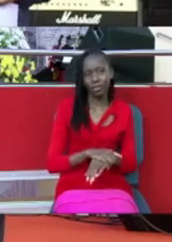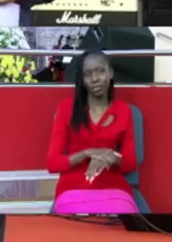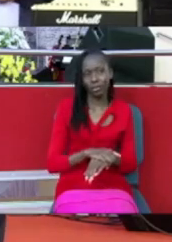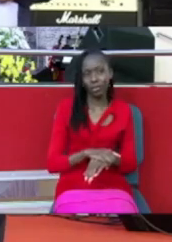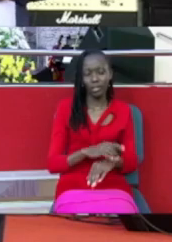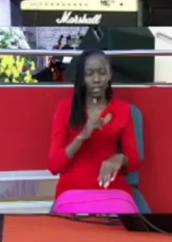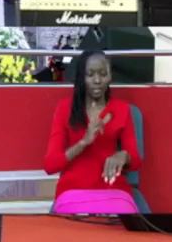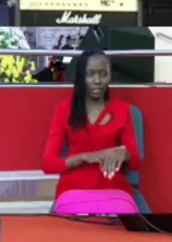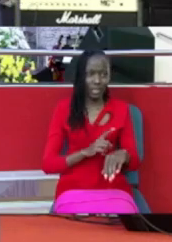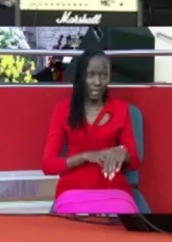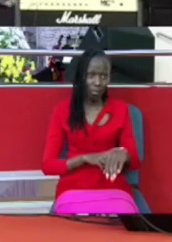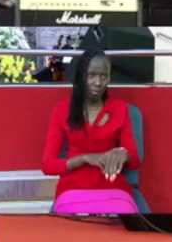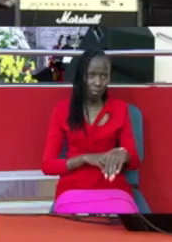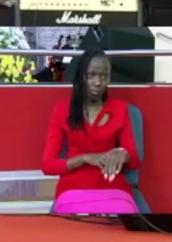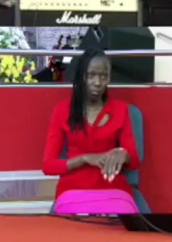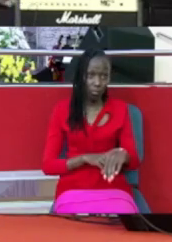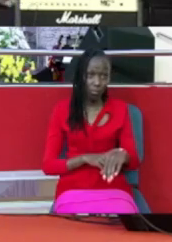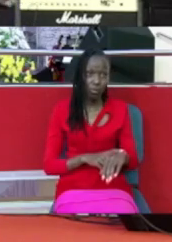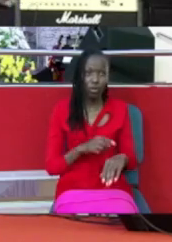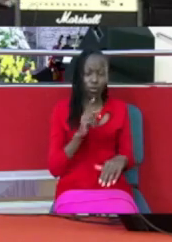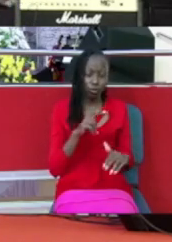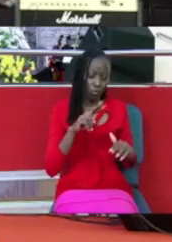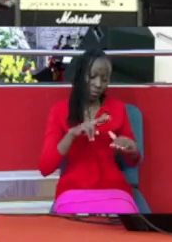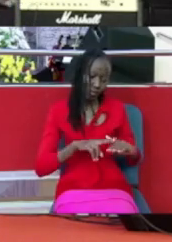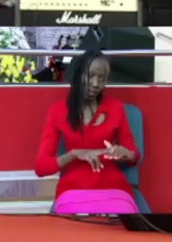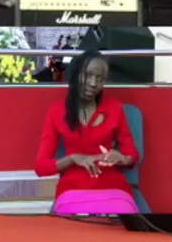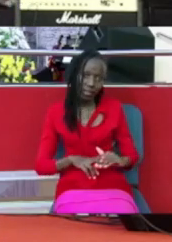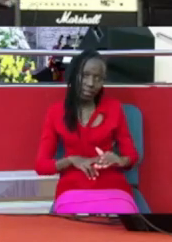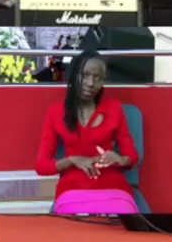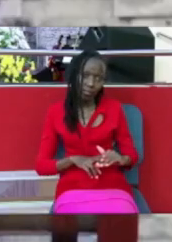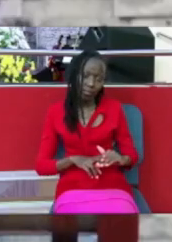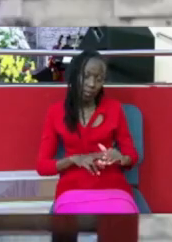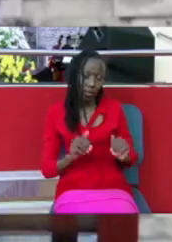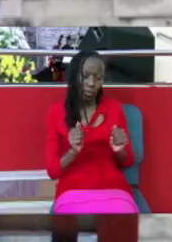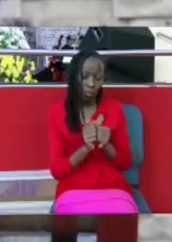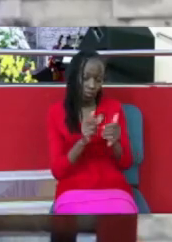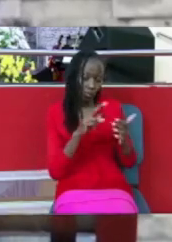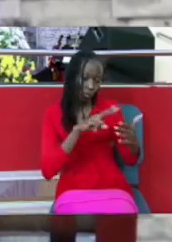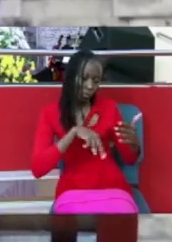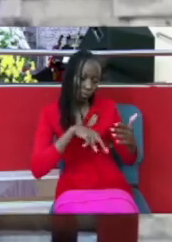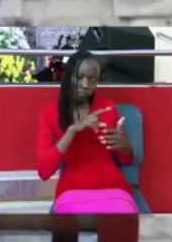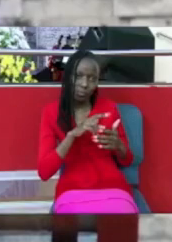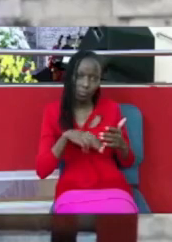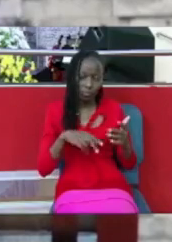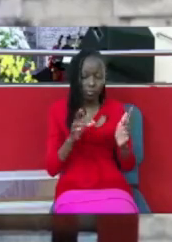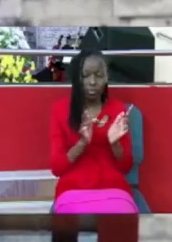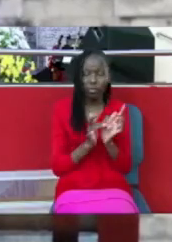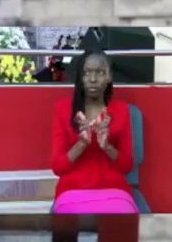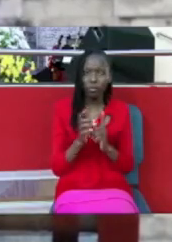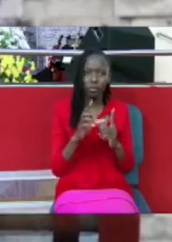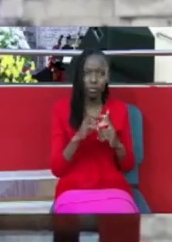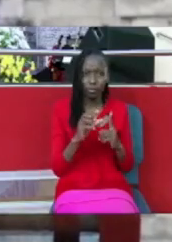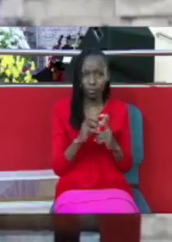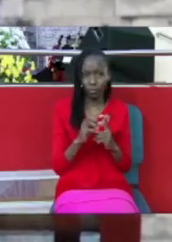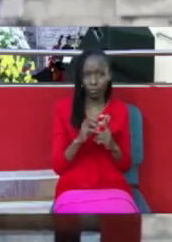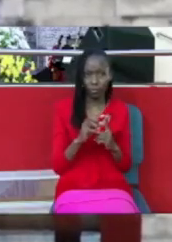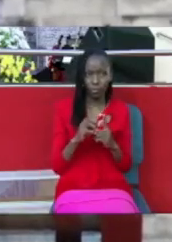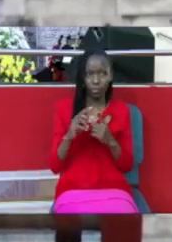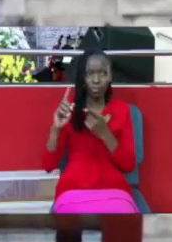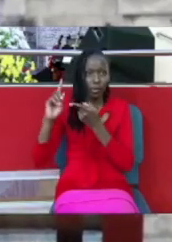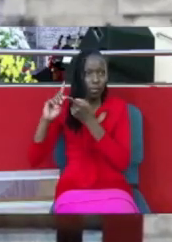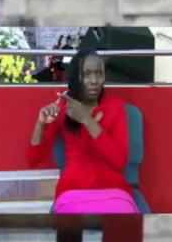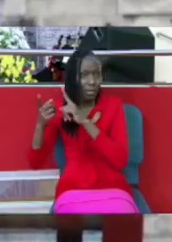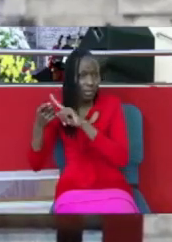find time. Utakapo pata to sit nafasi down with the word. Kuketi na neno. By the way, meditation, unajua, it will call for you to